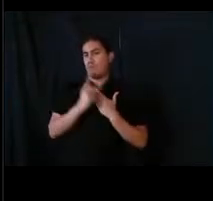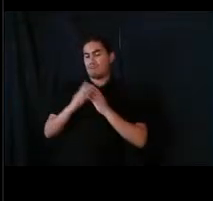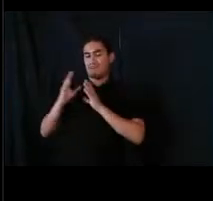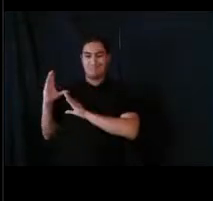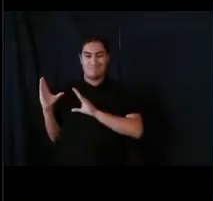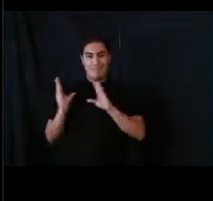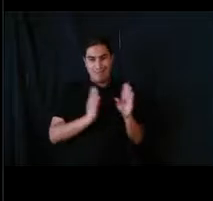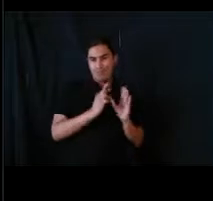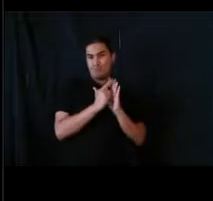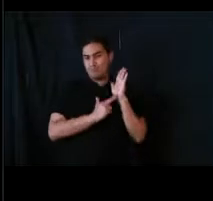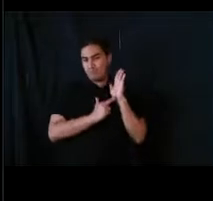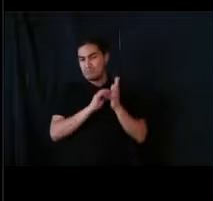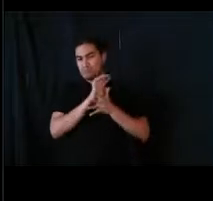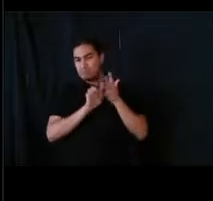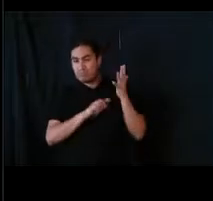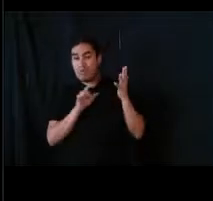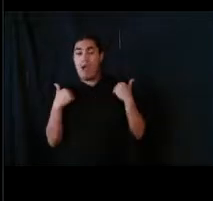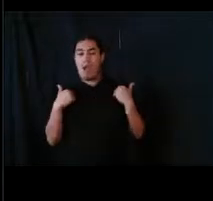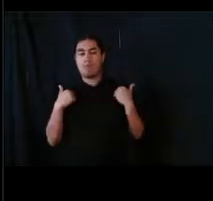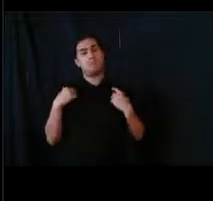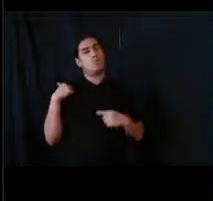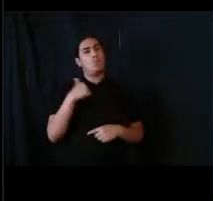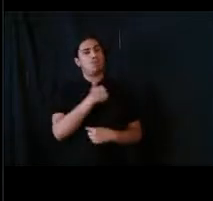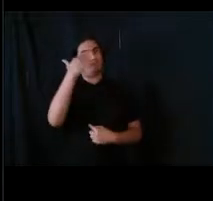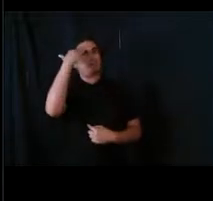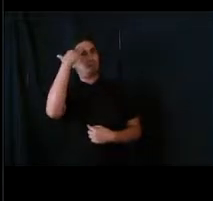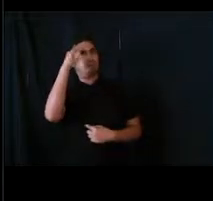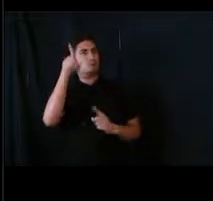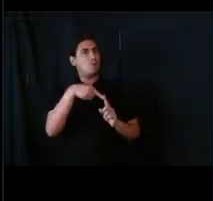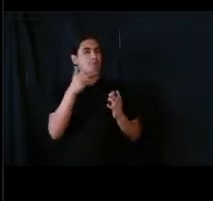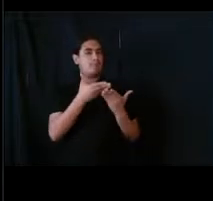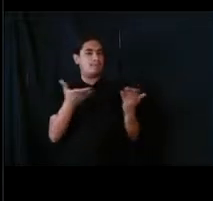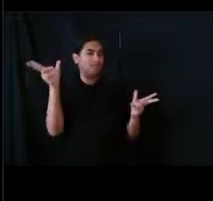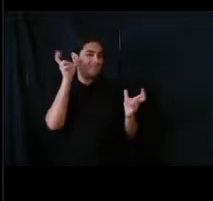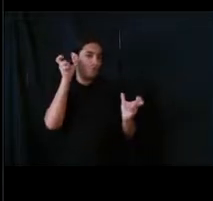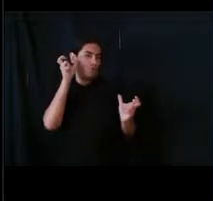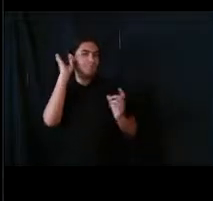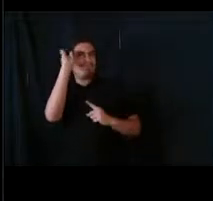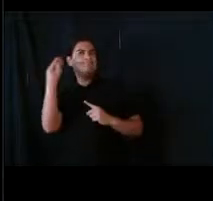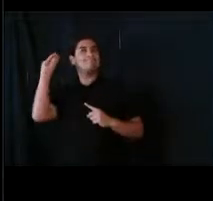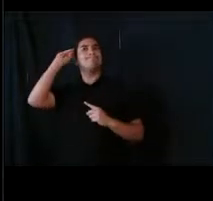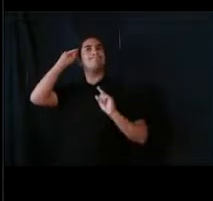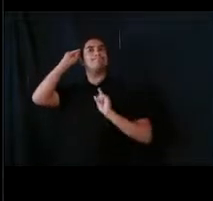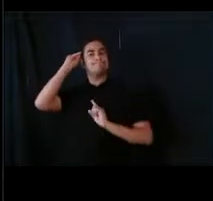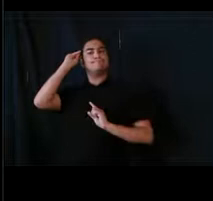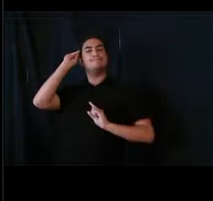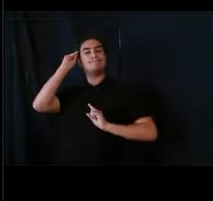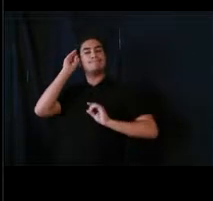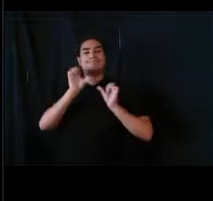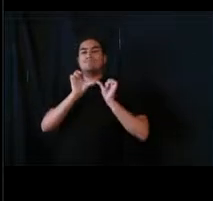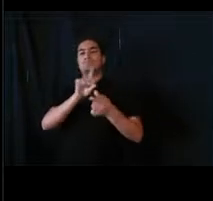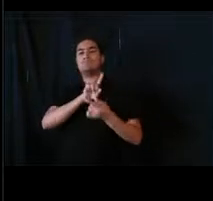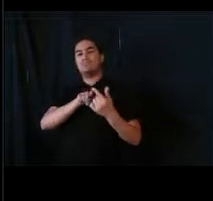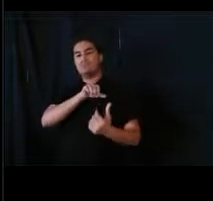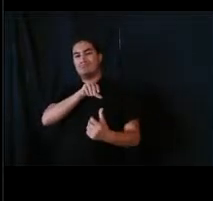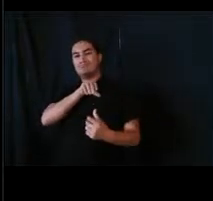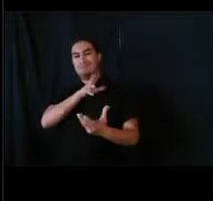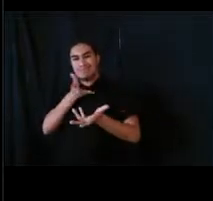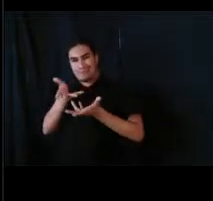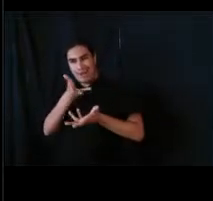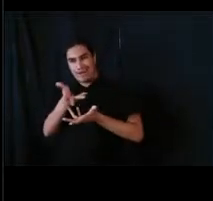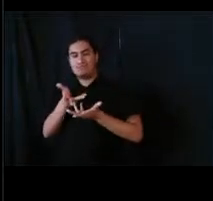guidelines on that there we are being mindful of the things that we've heard um and and continuing to engage communities in a really